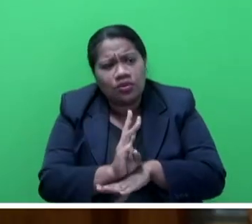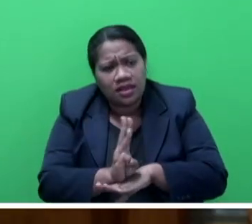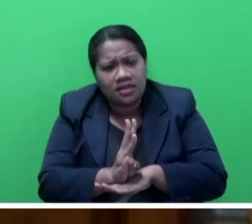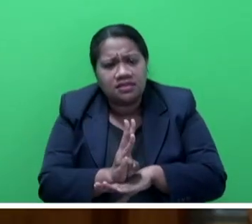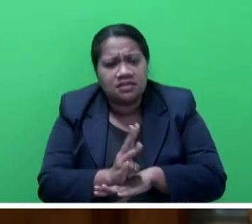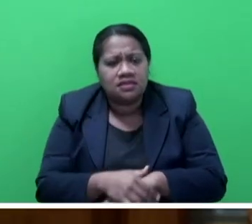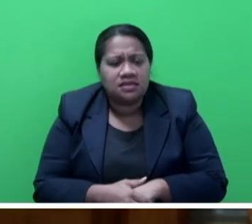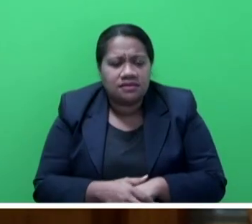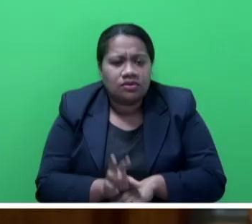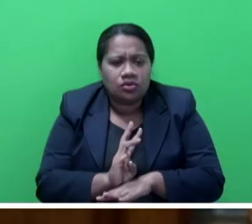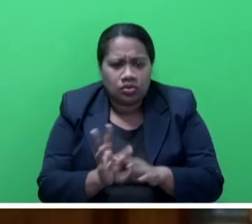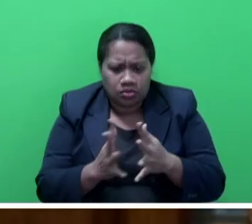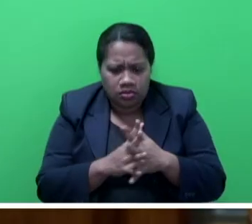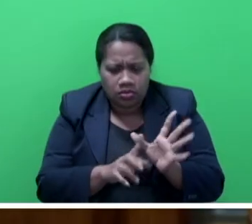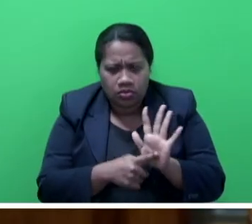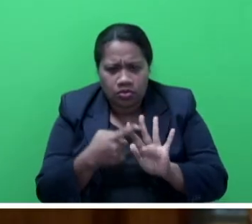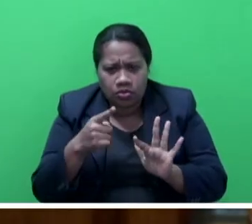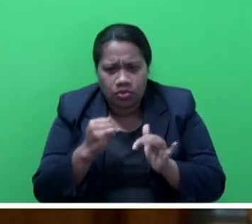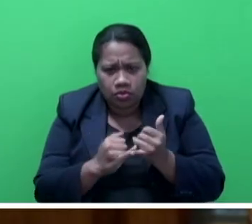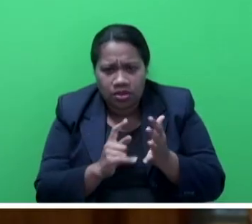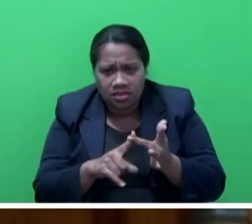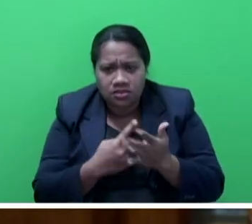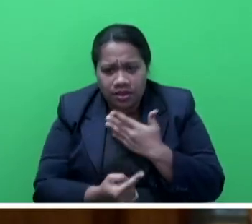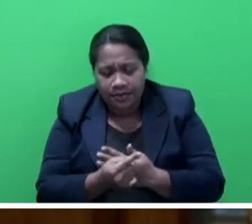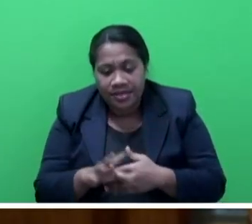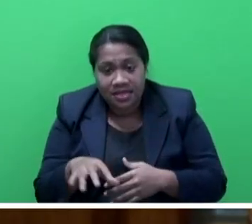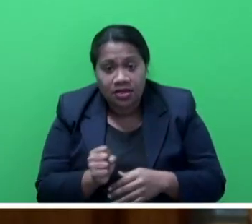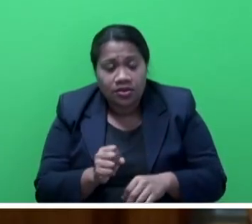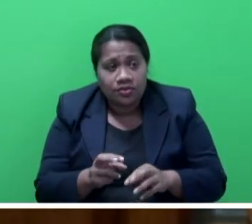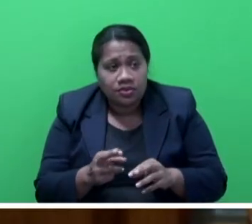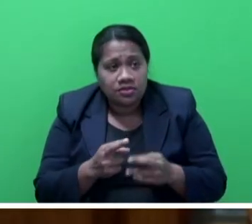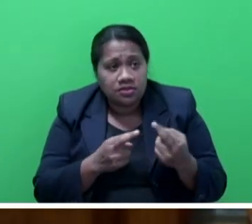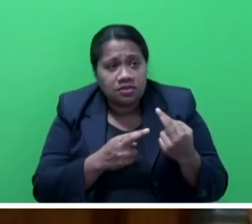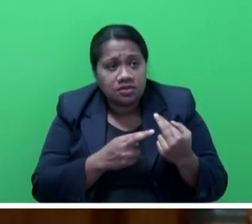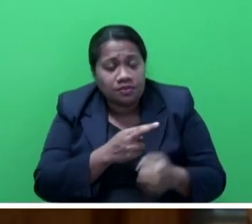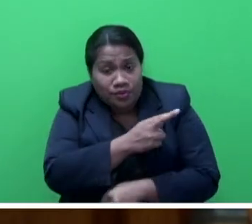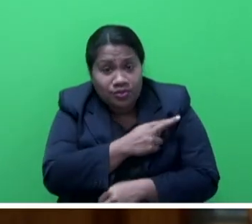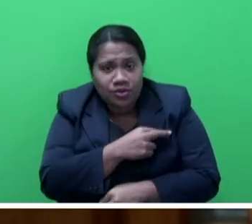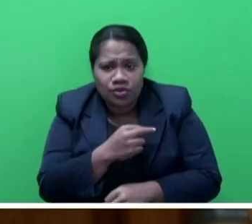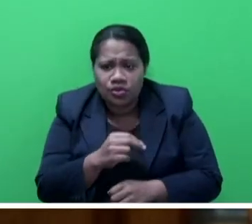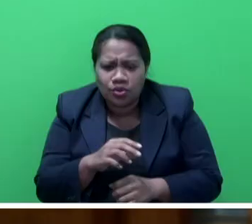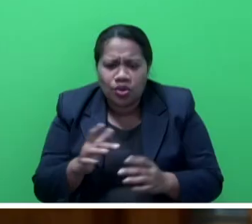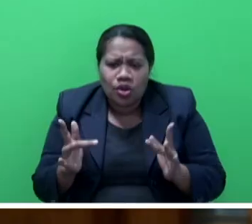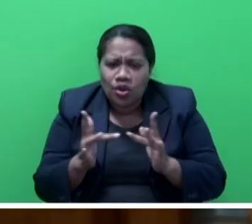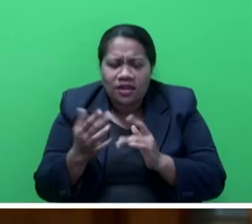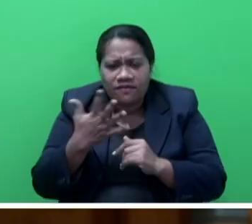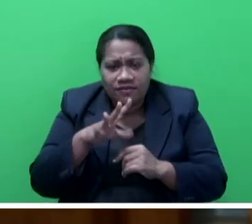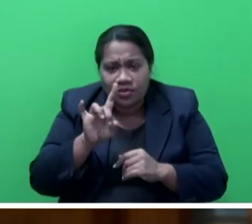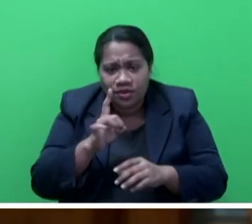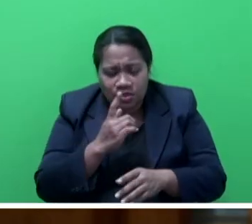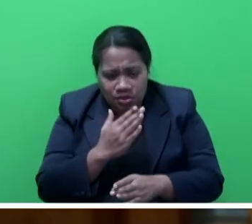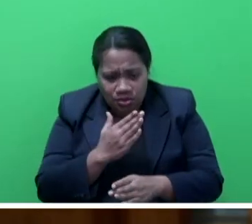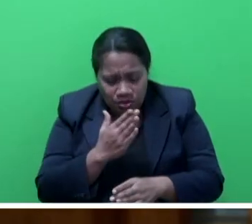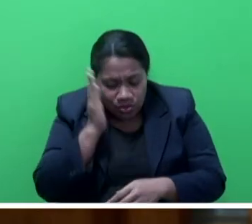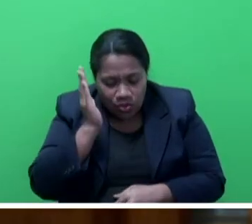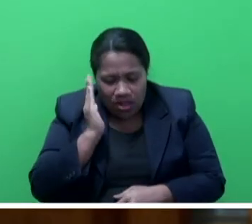board with us. They have taken the responsibility of connecting 51 schools that are still without internet access, and work is progressing well